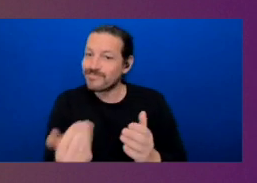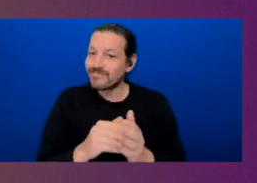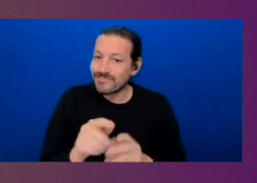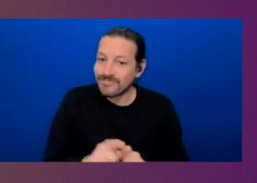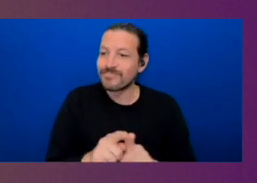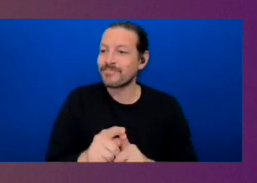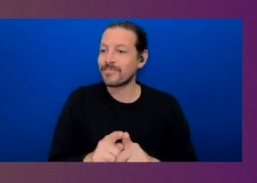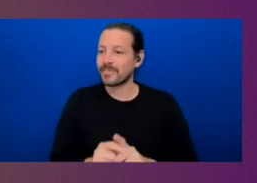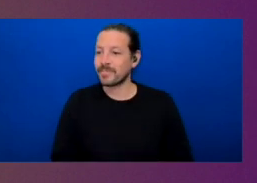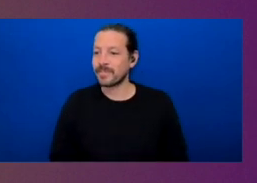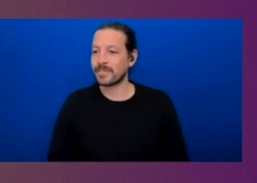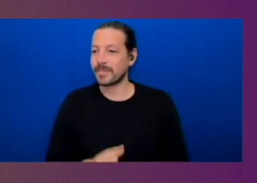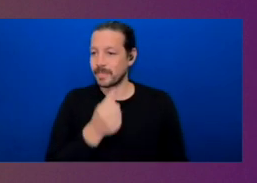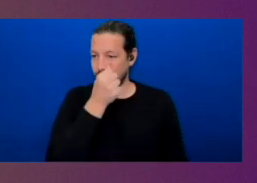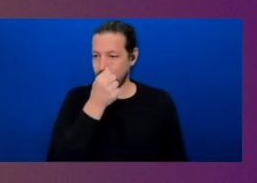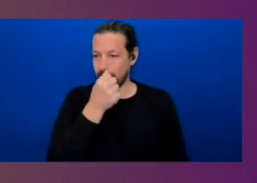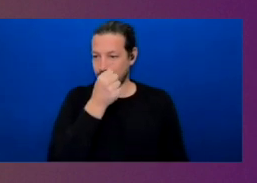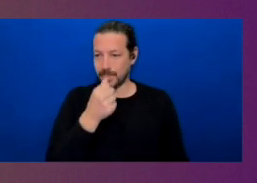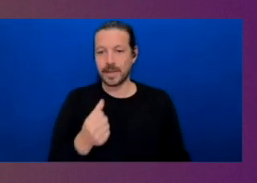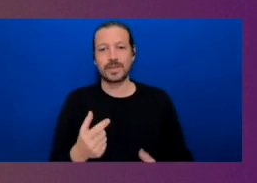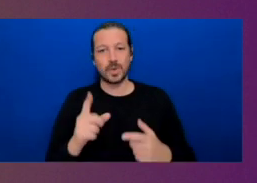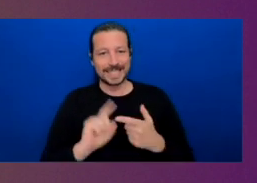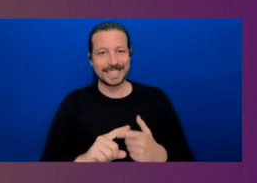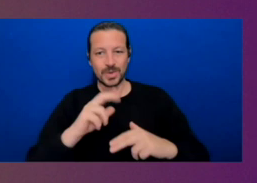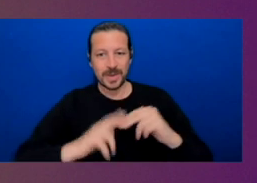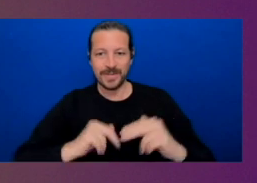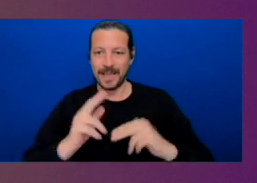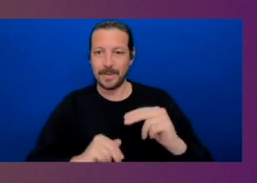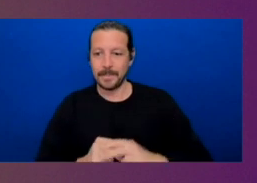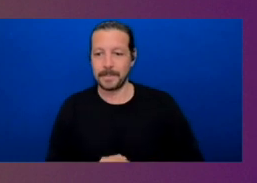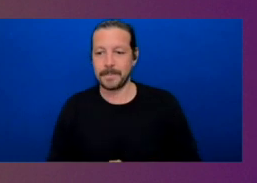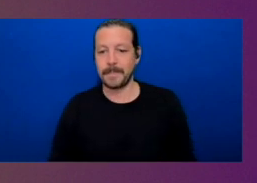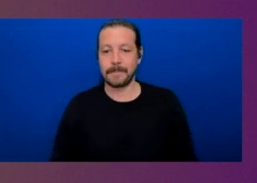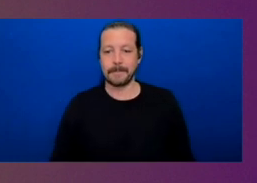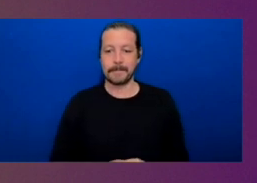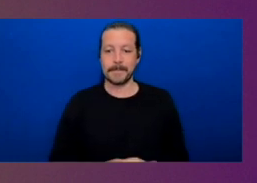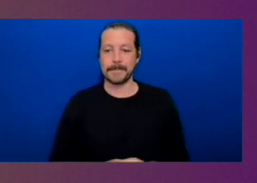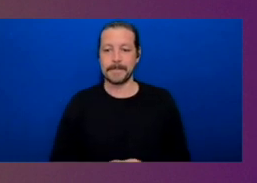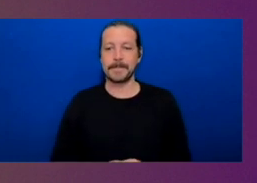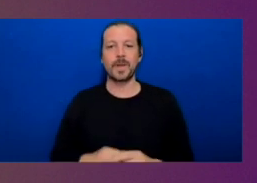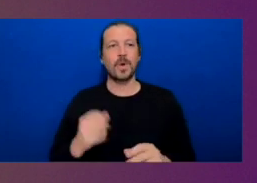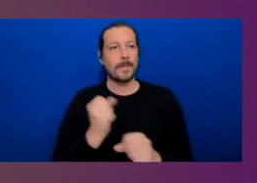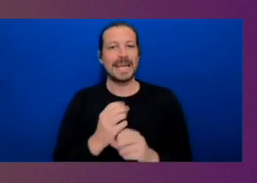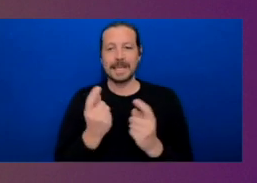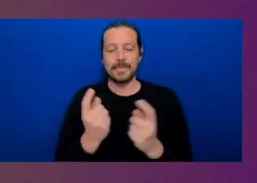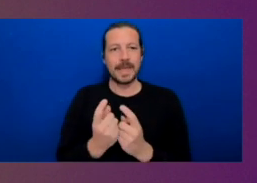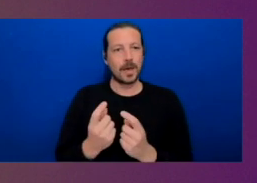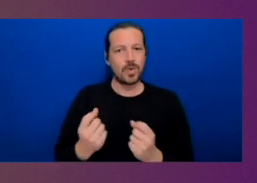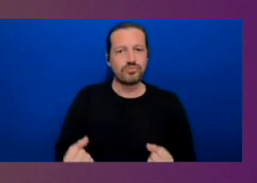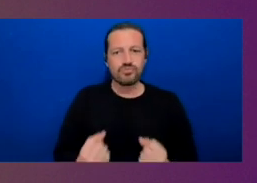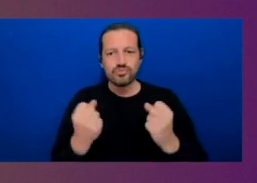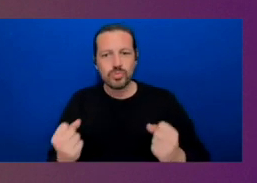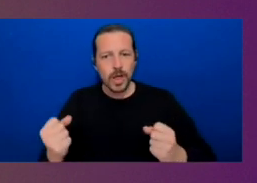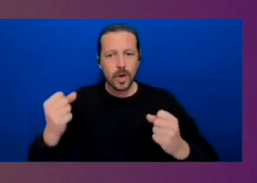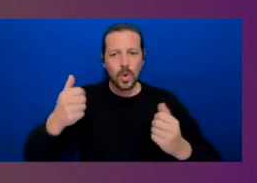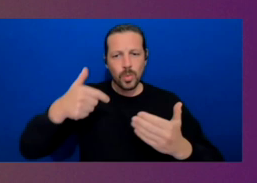bring it together and continue to develop. So you create a product that is robust and thoughtful and